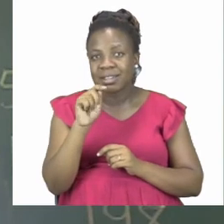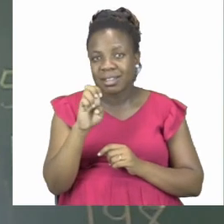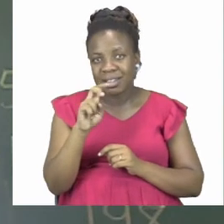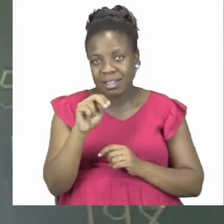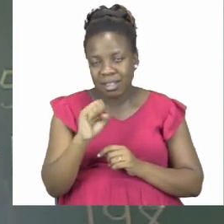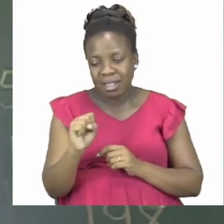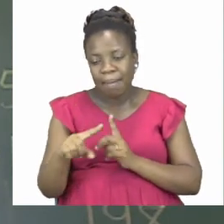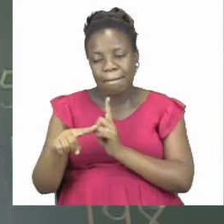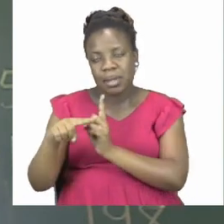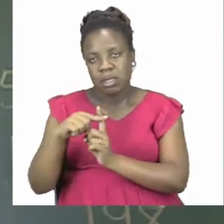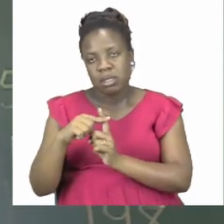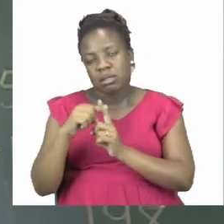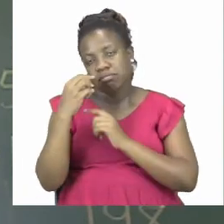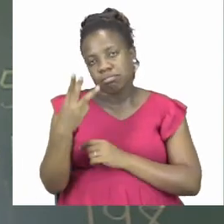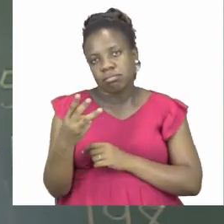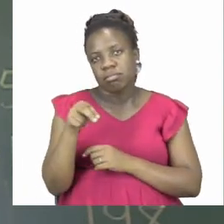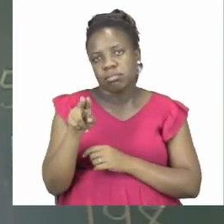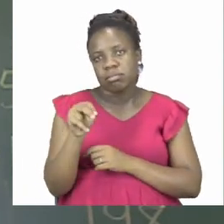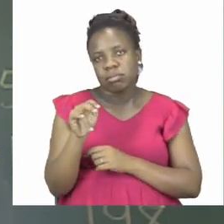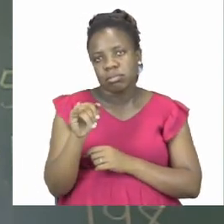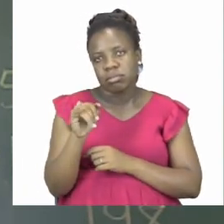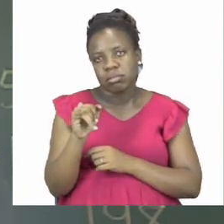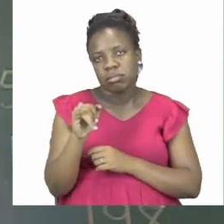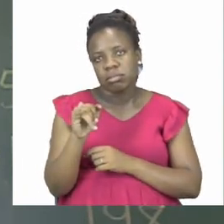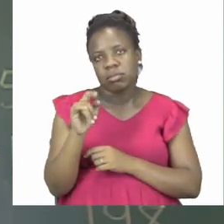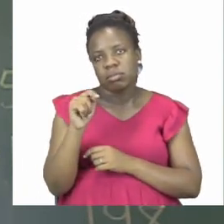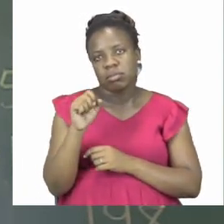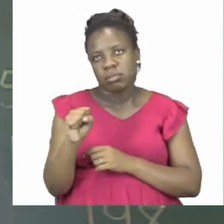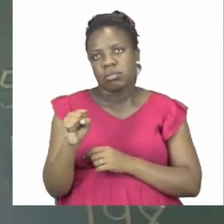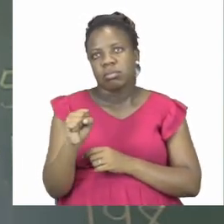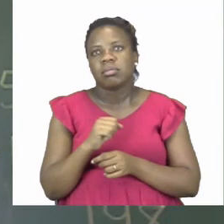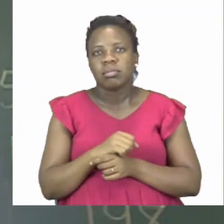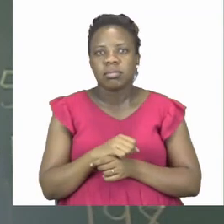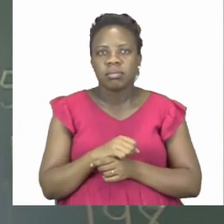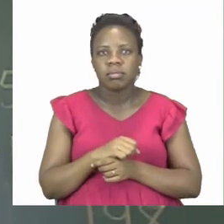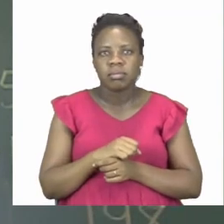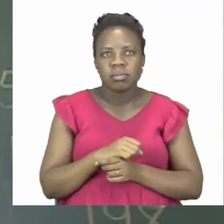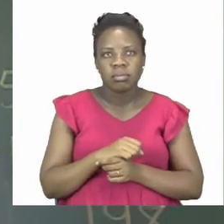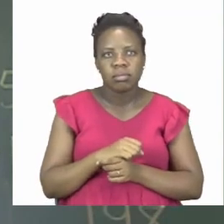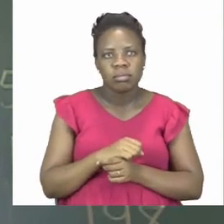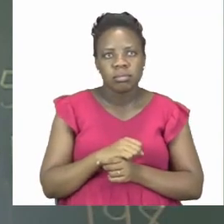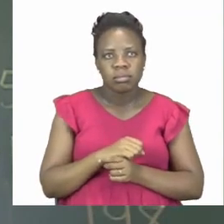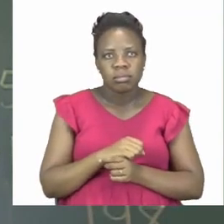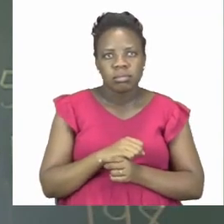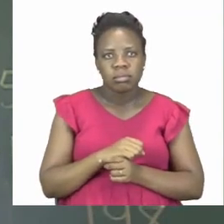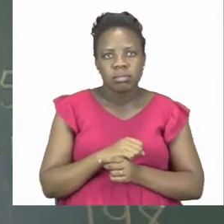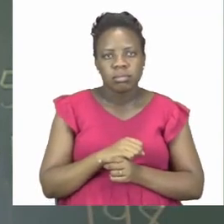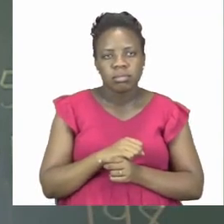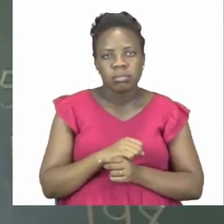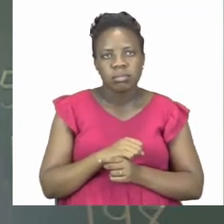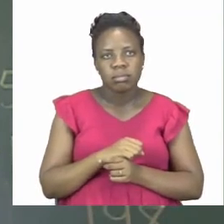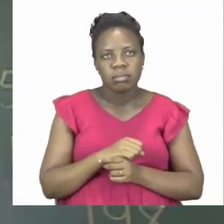370. So that means the 70 belongs to the tens. So all we have to do is write a 7. Then the